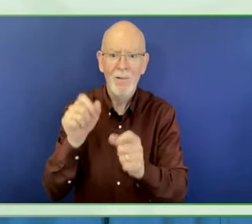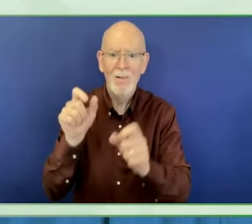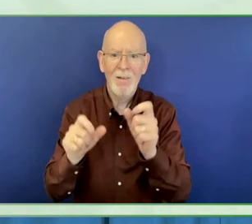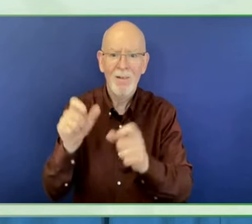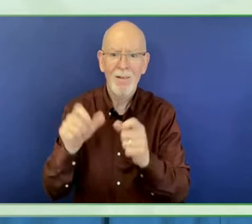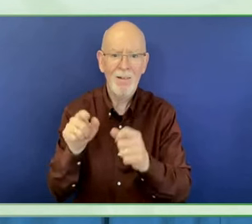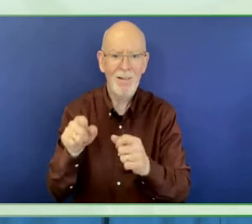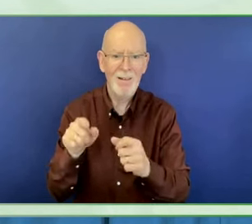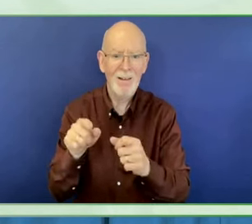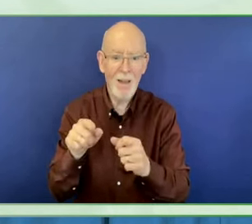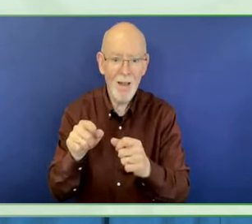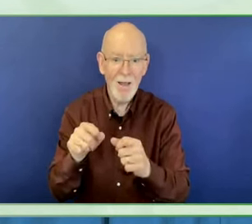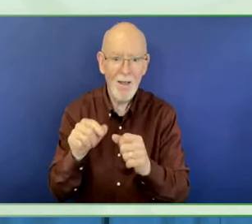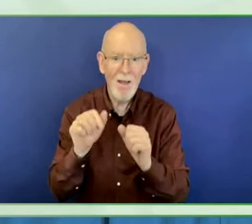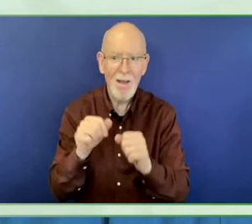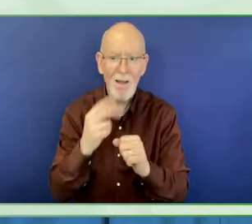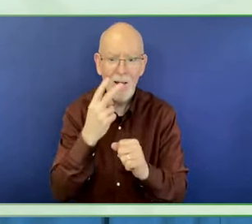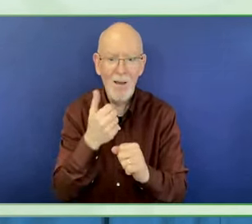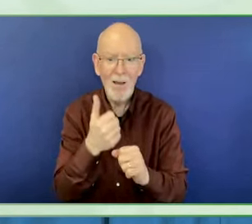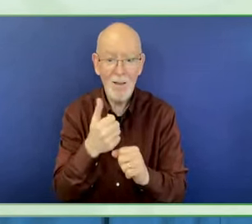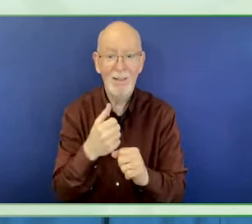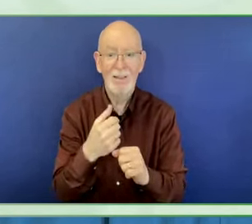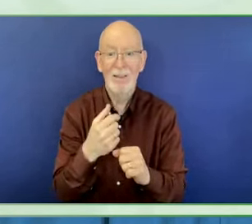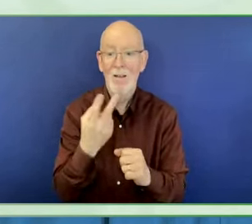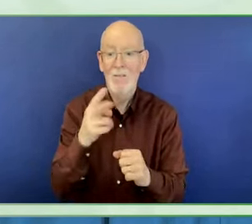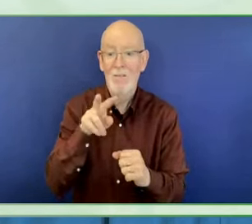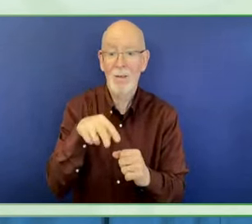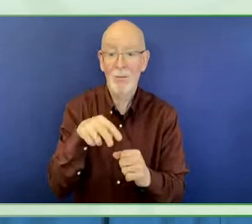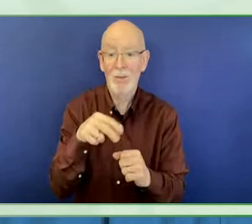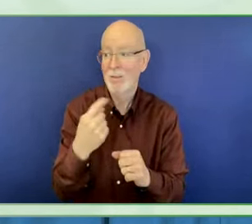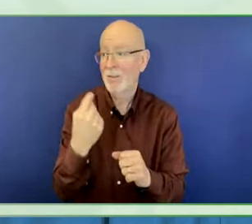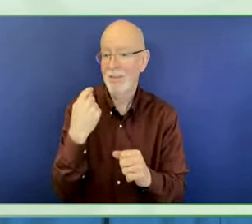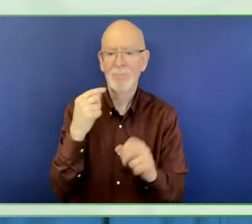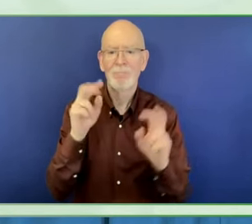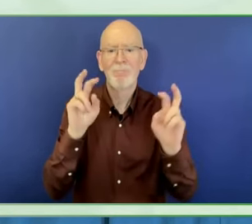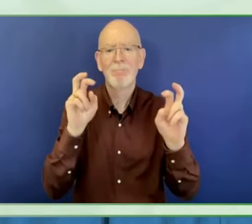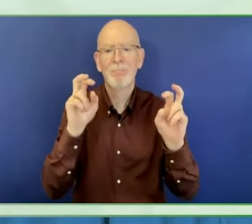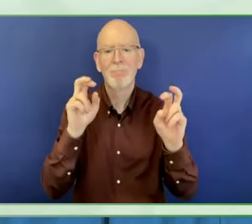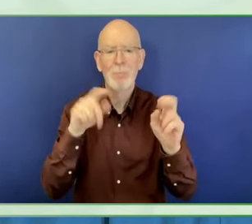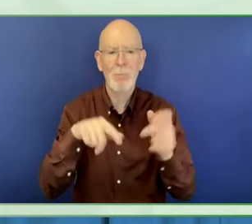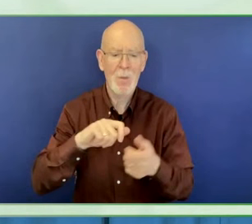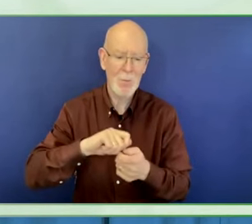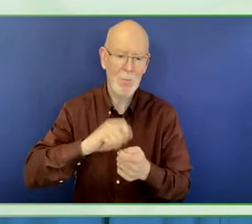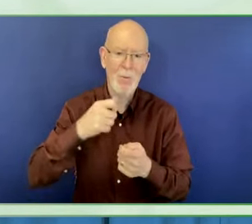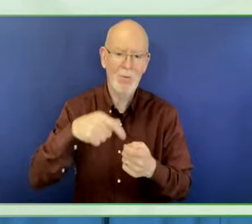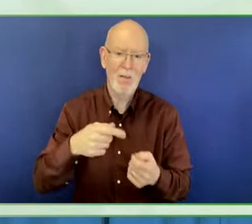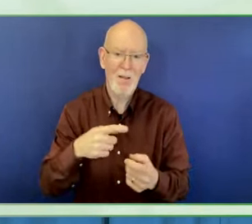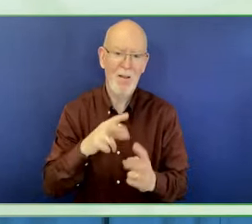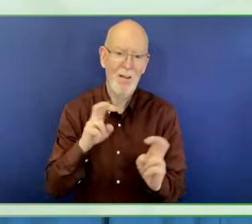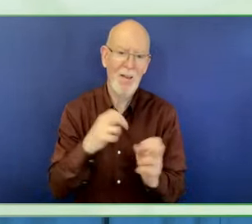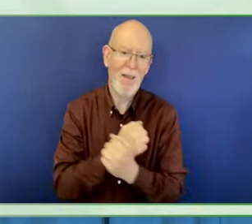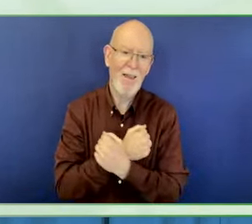Charisma, use their social platform with a reach of over 2 million people to address topics related to love, sex, and